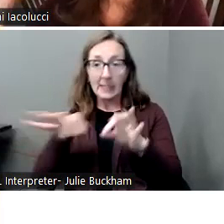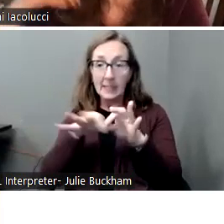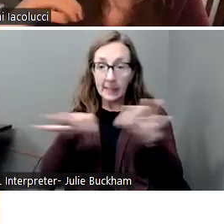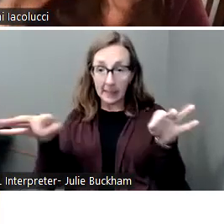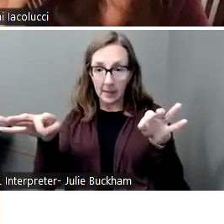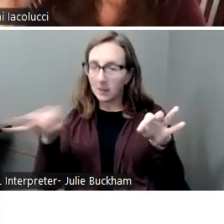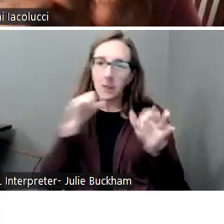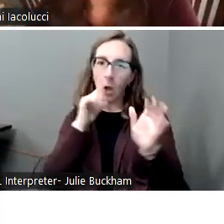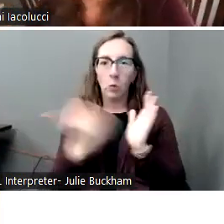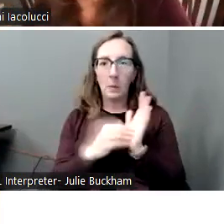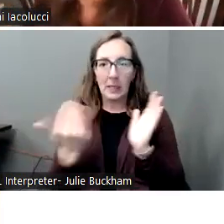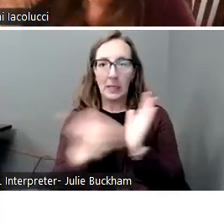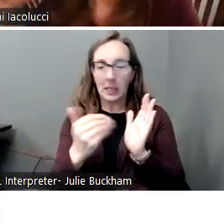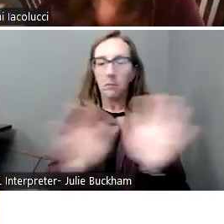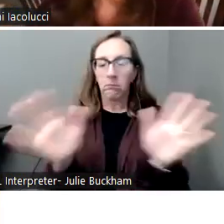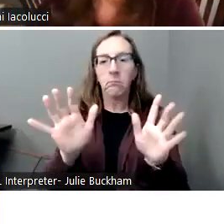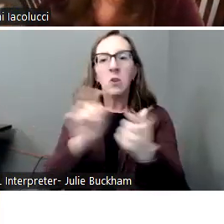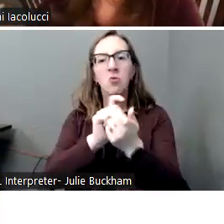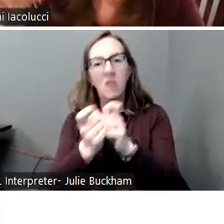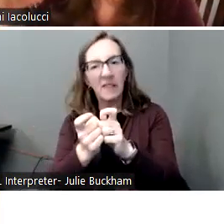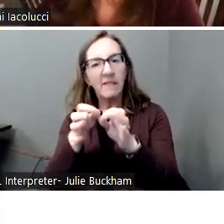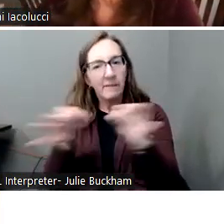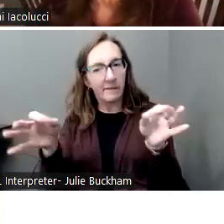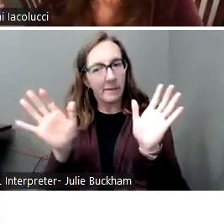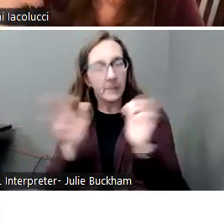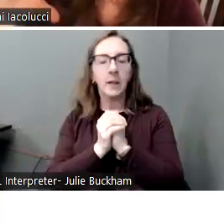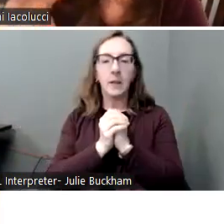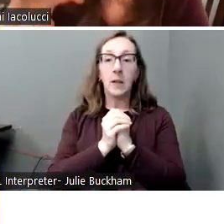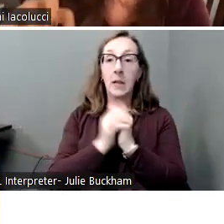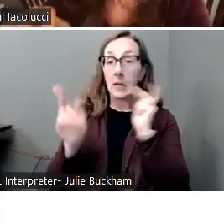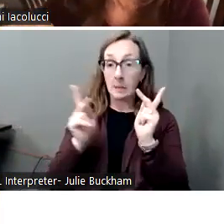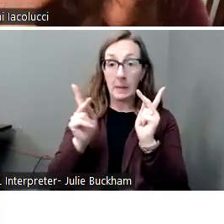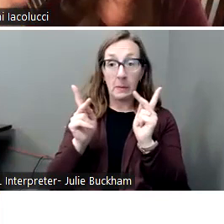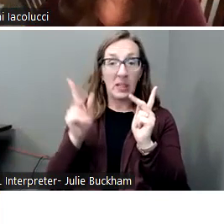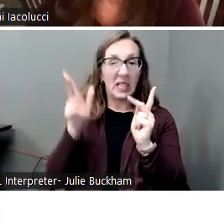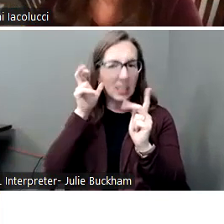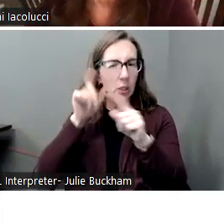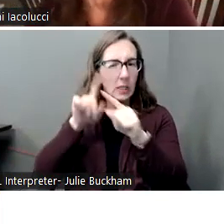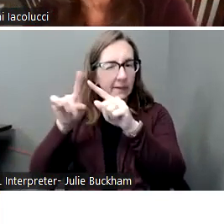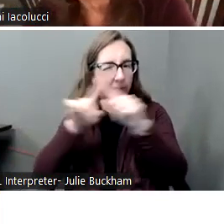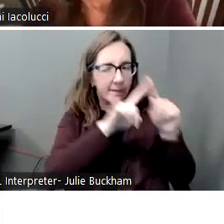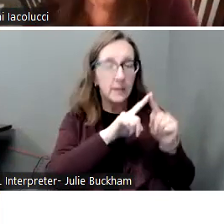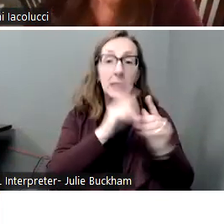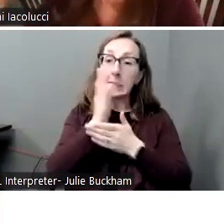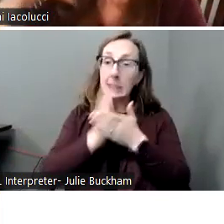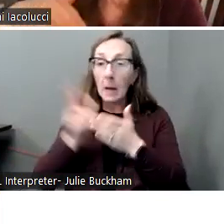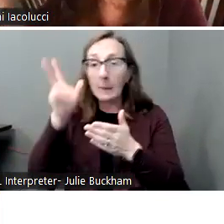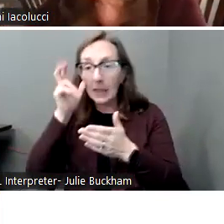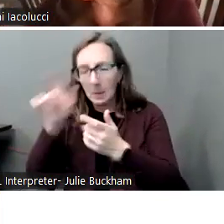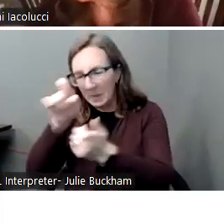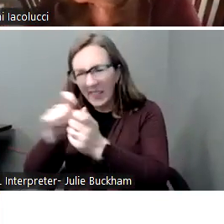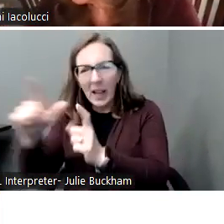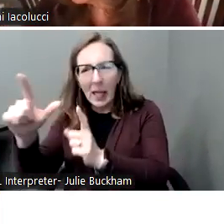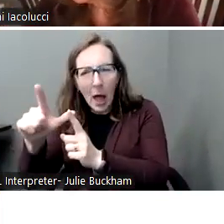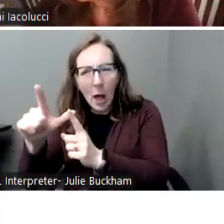we hear differently. Different people with hearing loss hear differently. Some people hear certain speech sounds, others don't. Some need it